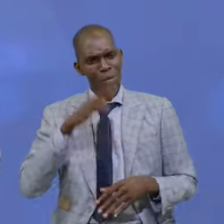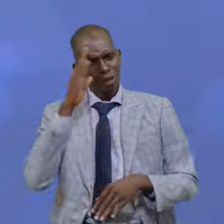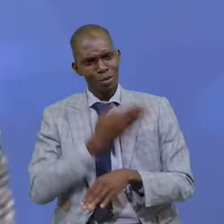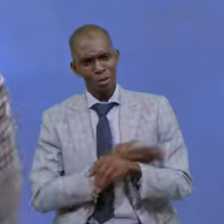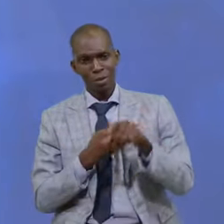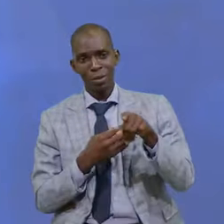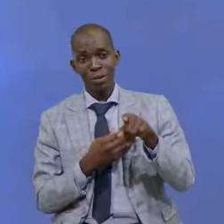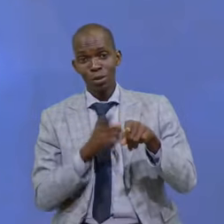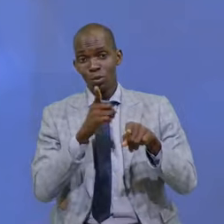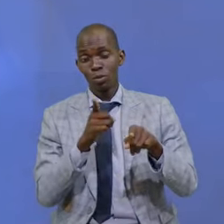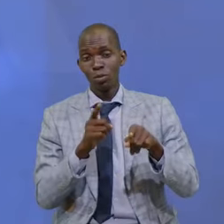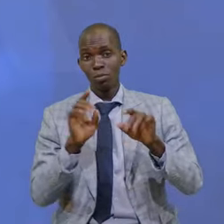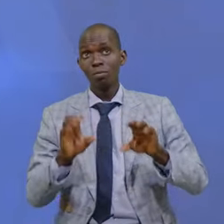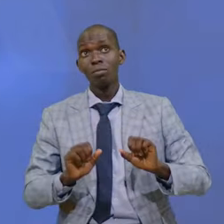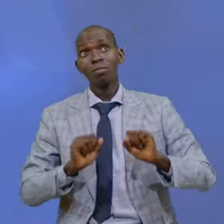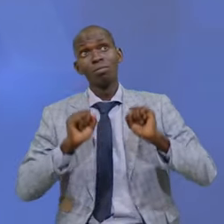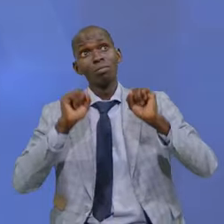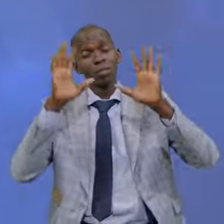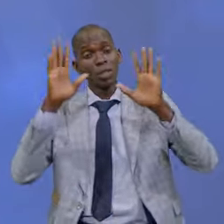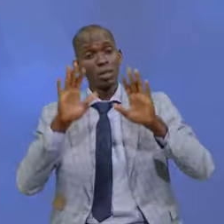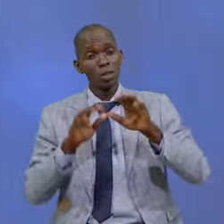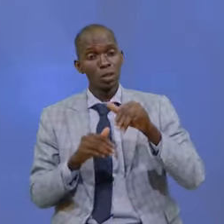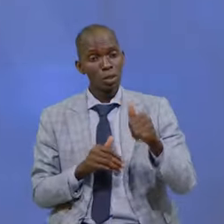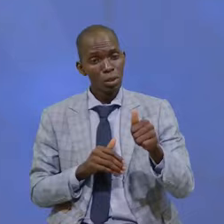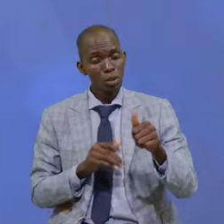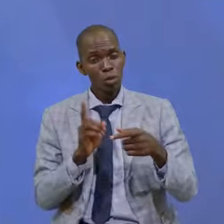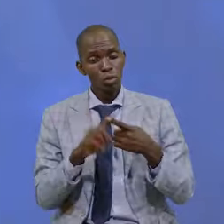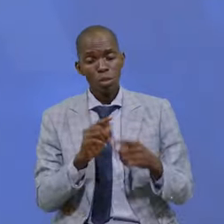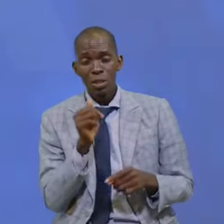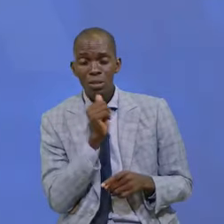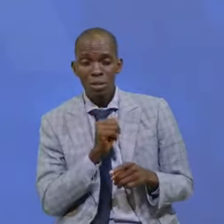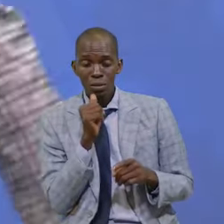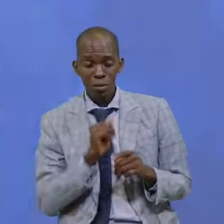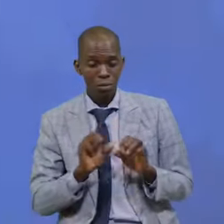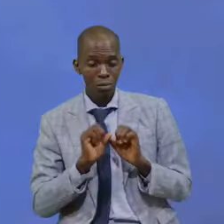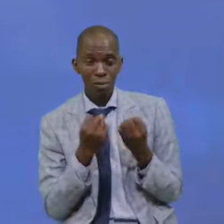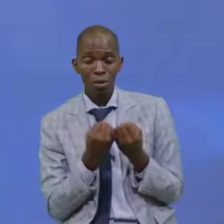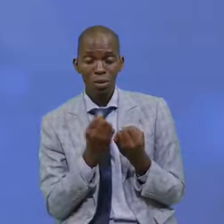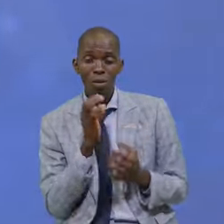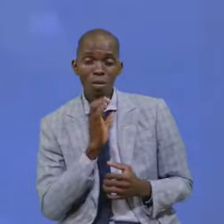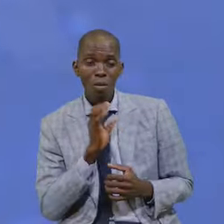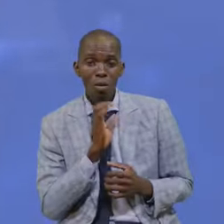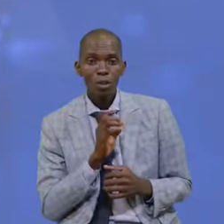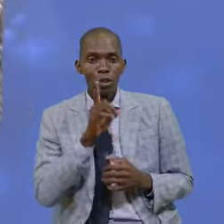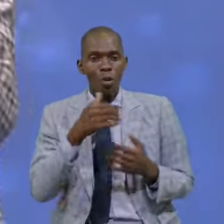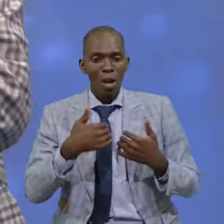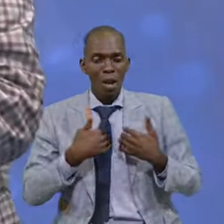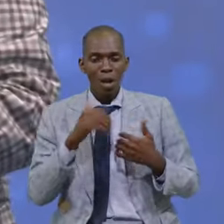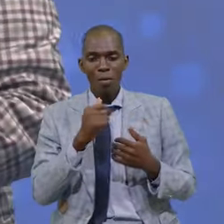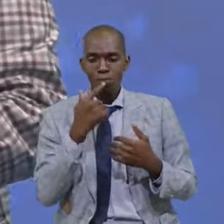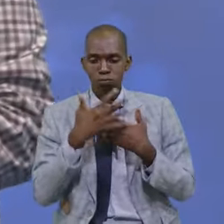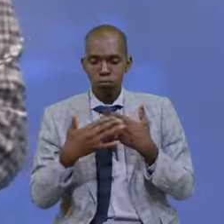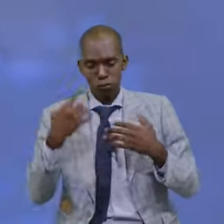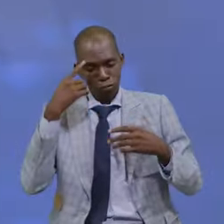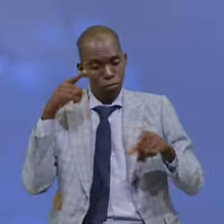gave yourself to secret society, and you had a covenant with them.